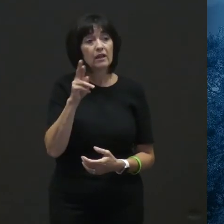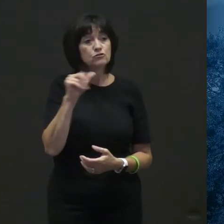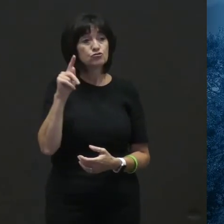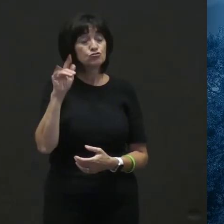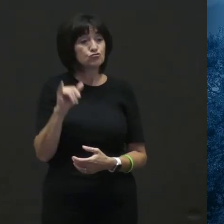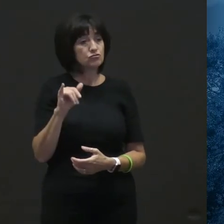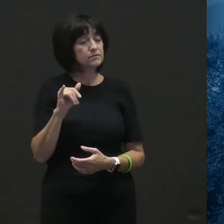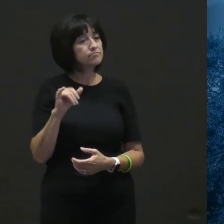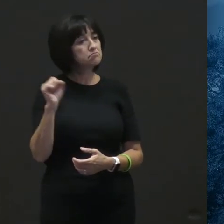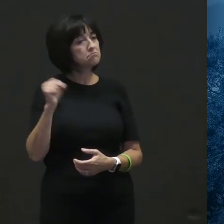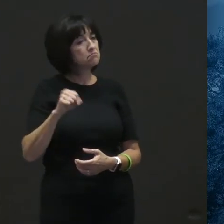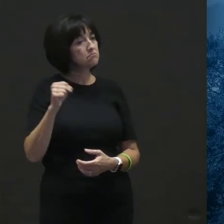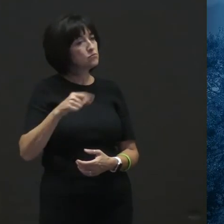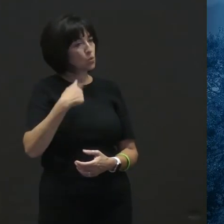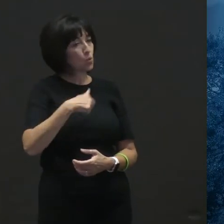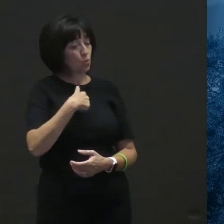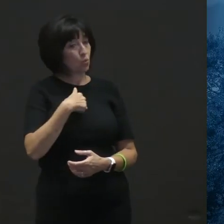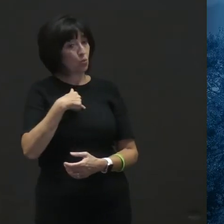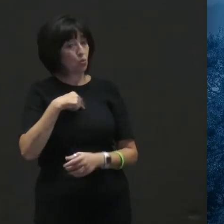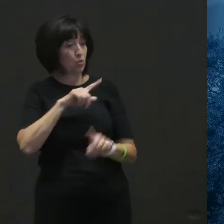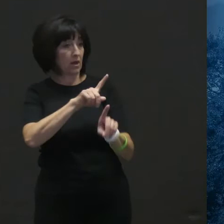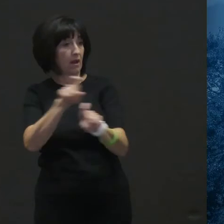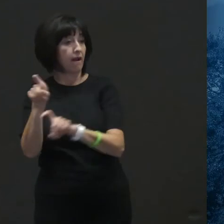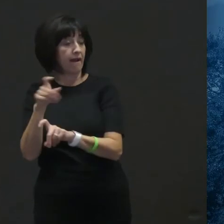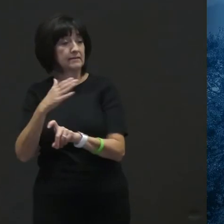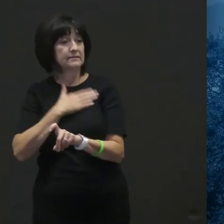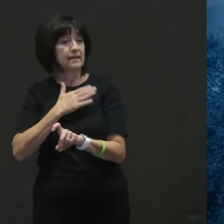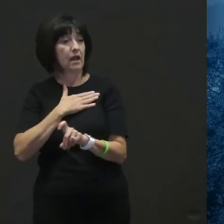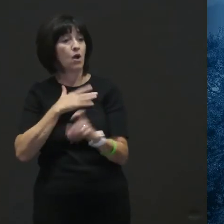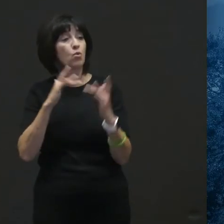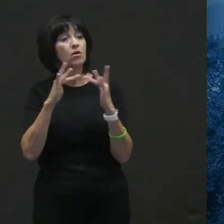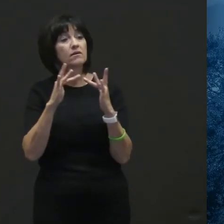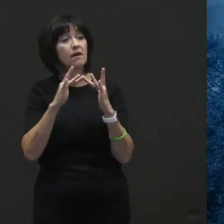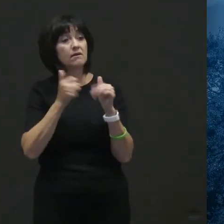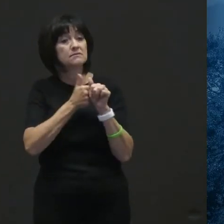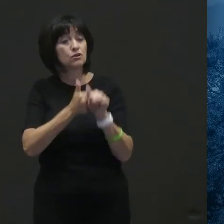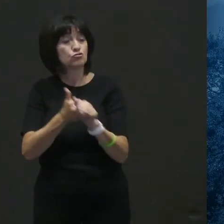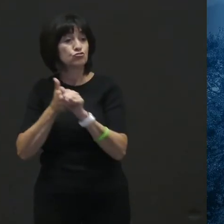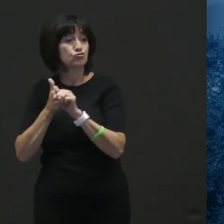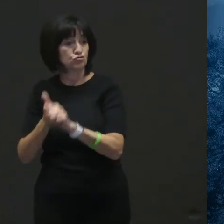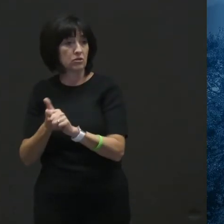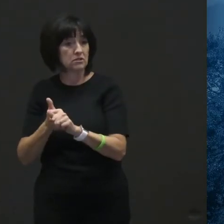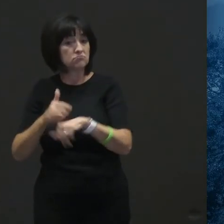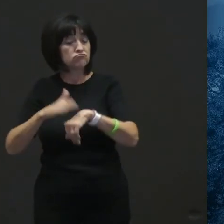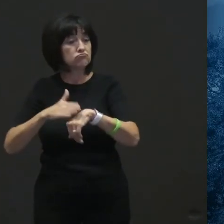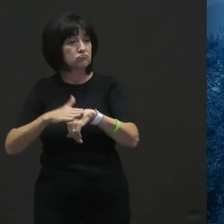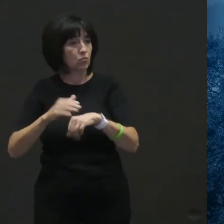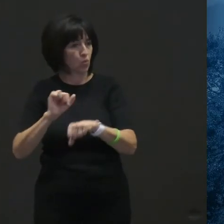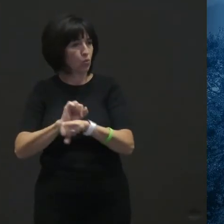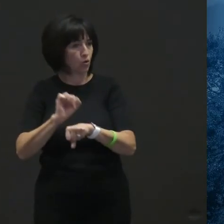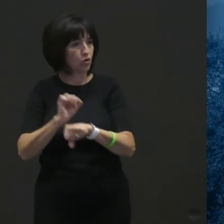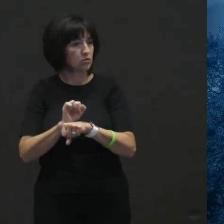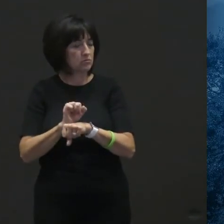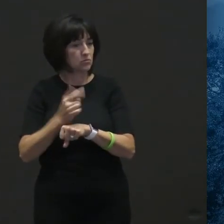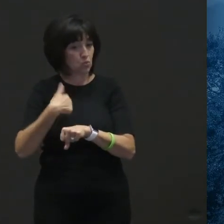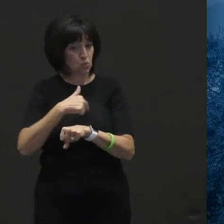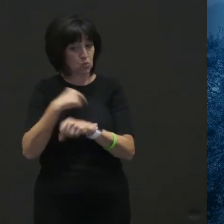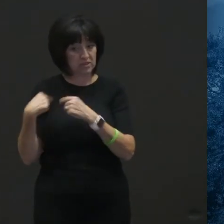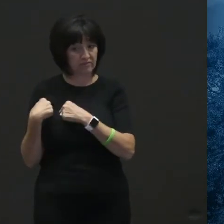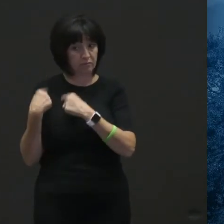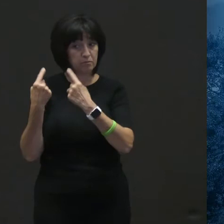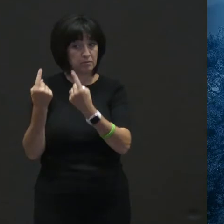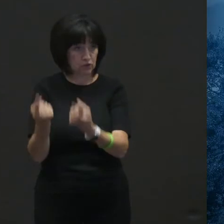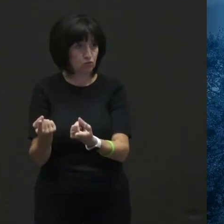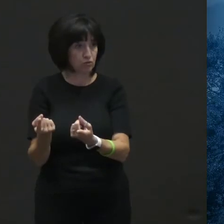ask in our contact tracing work. So, in our case investigation work, which we have been doing